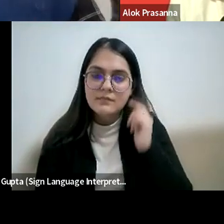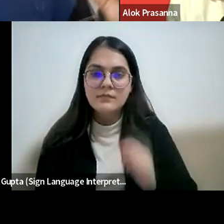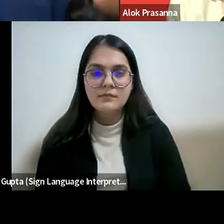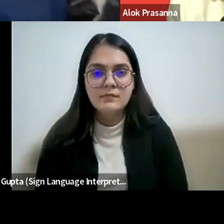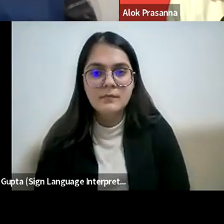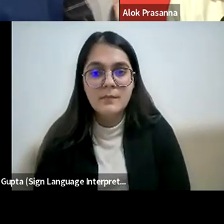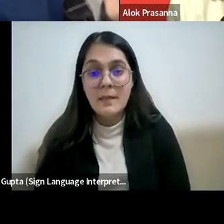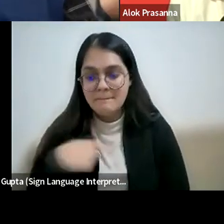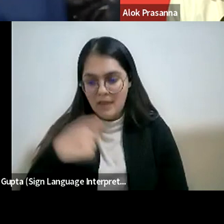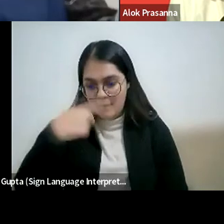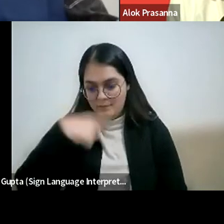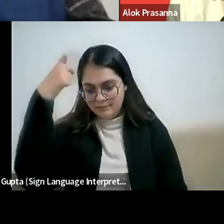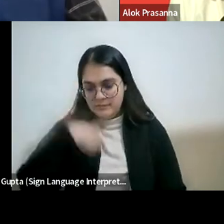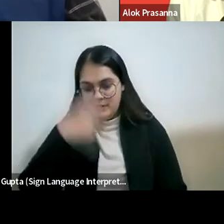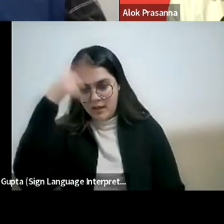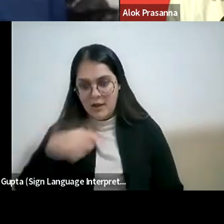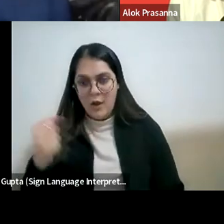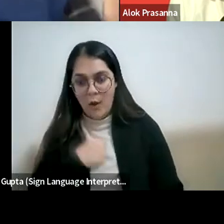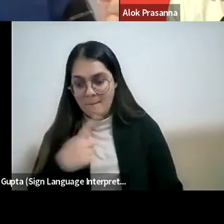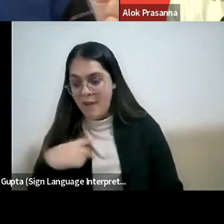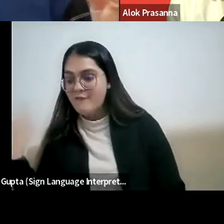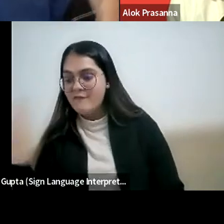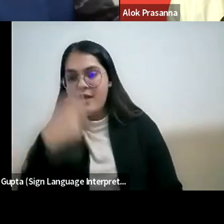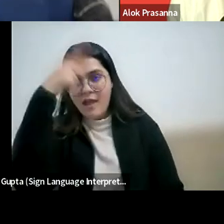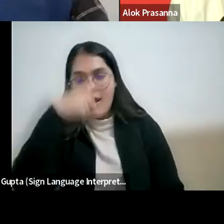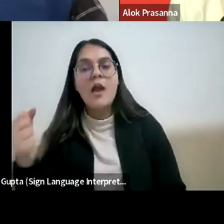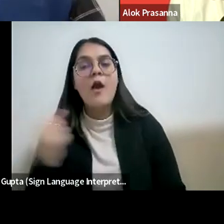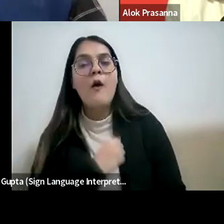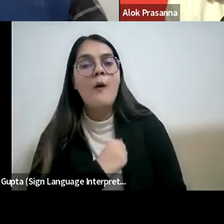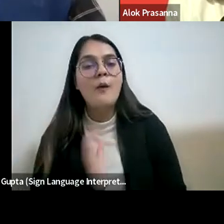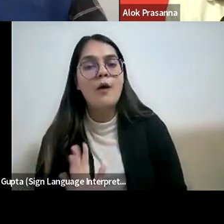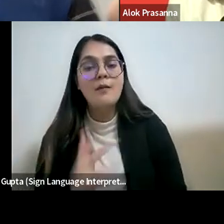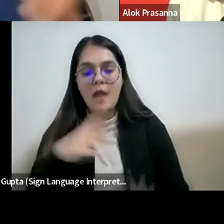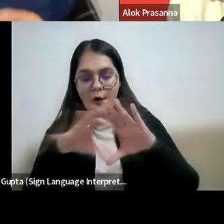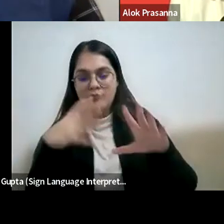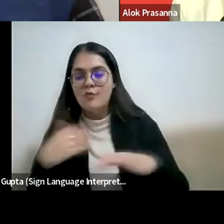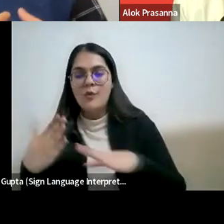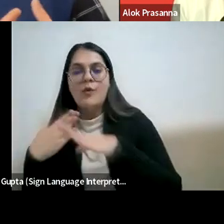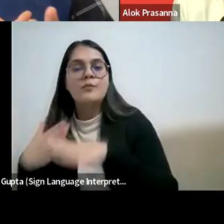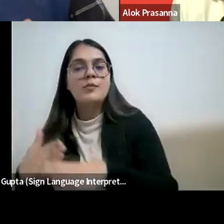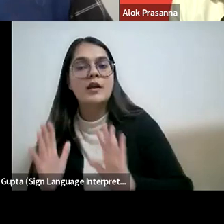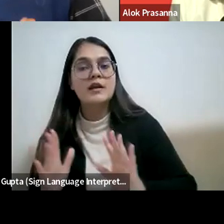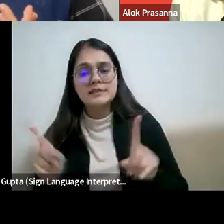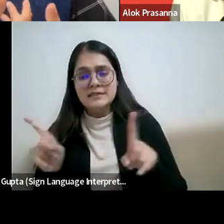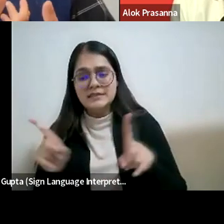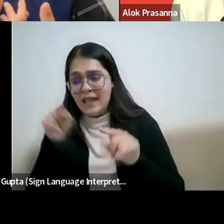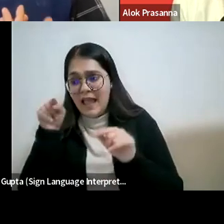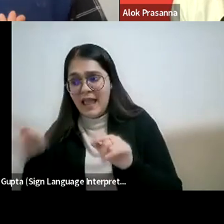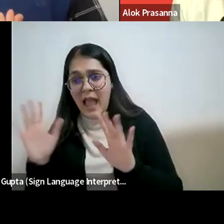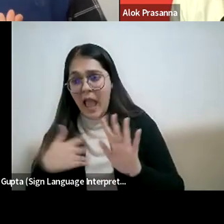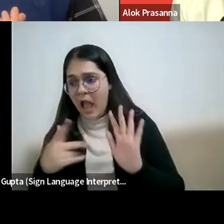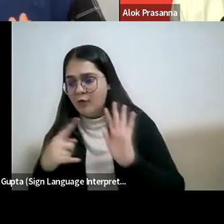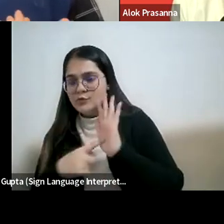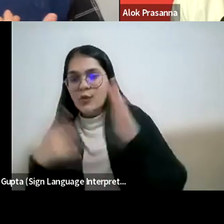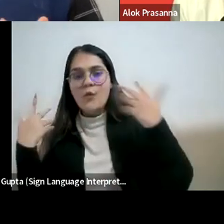People of India," I really saw we the people of India give to ourselves a constitution, and that was being actually demonstrated in